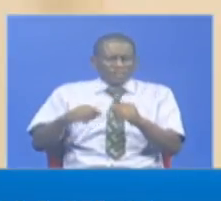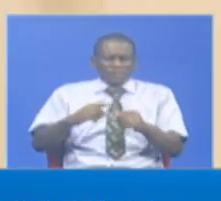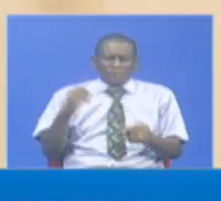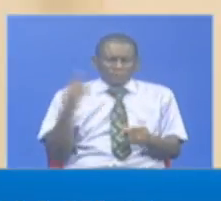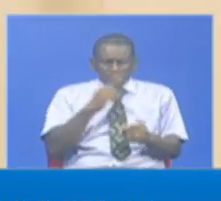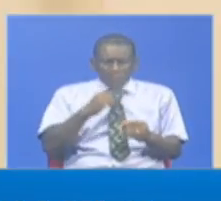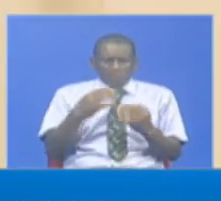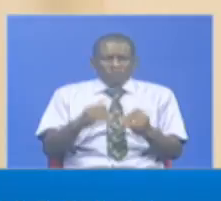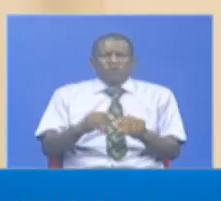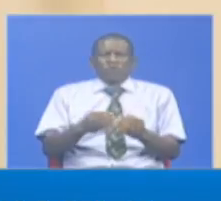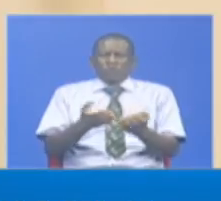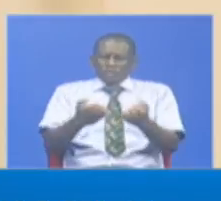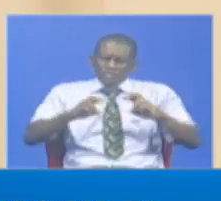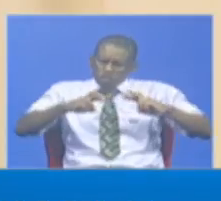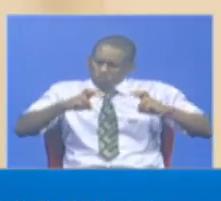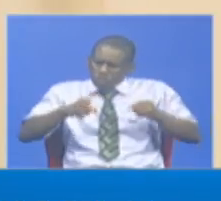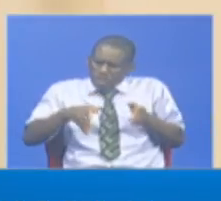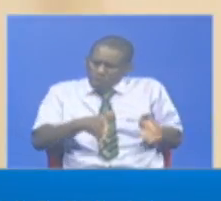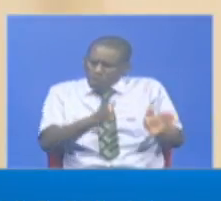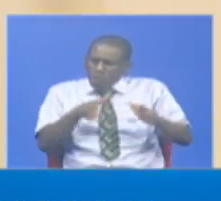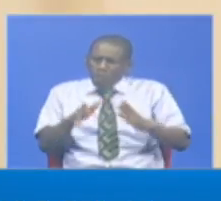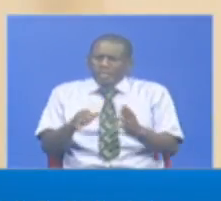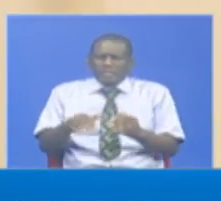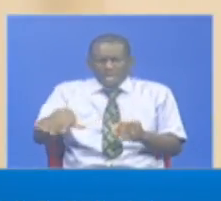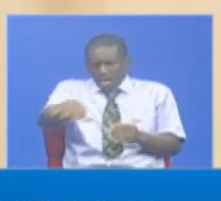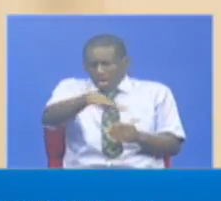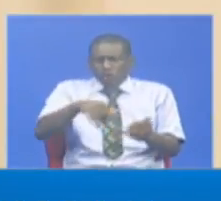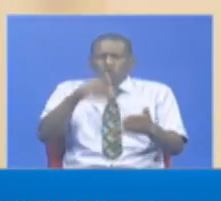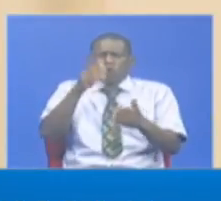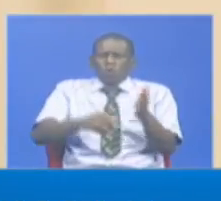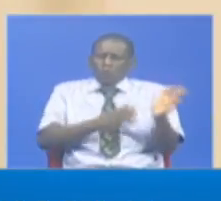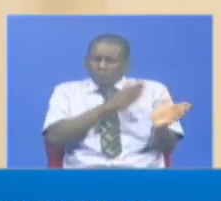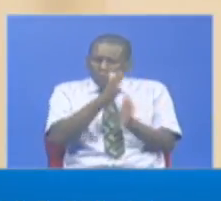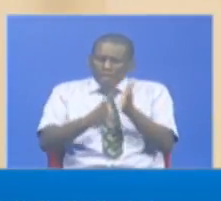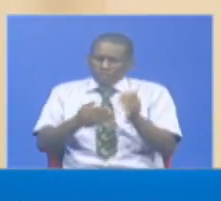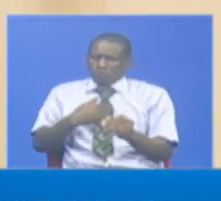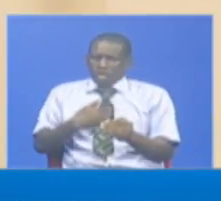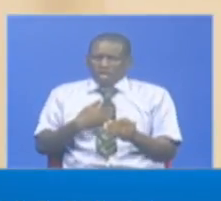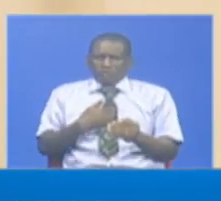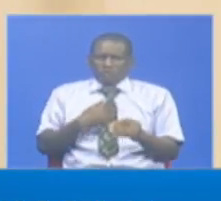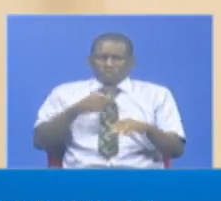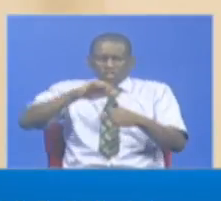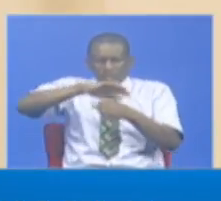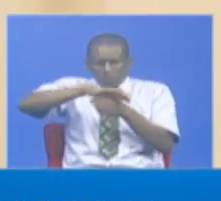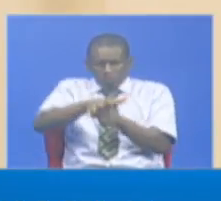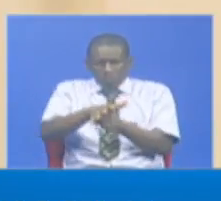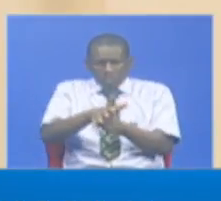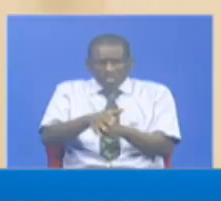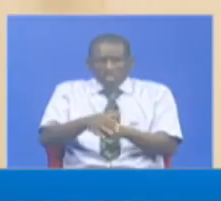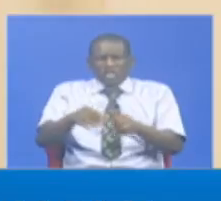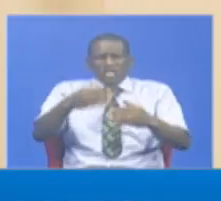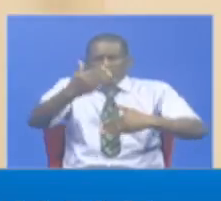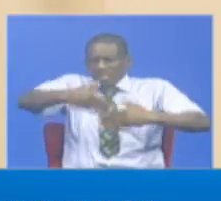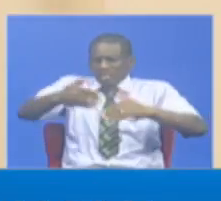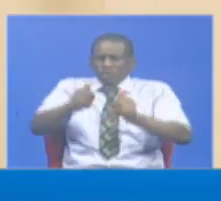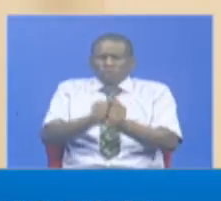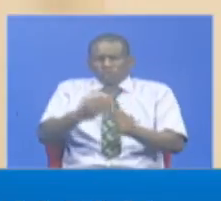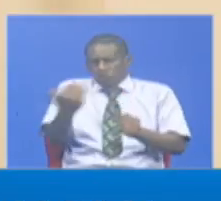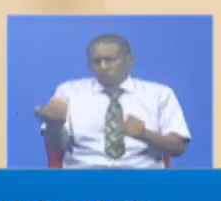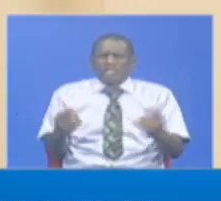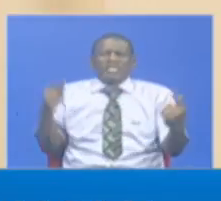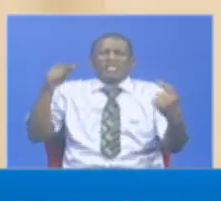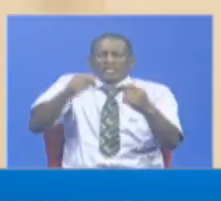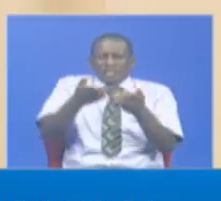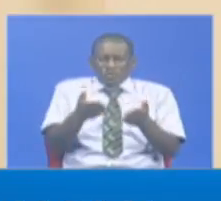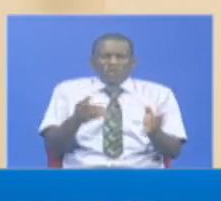to relook at our efforts around what measures have we put in place in COVID as it relates to children. So far, we